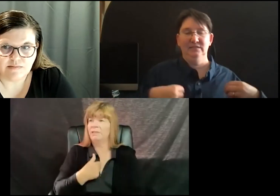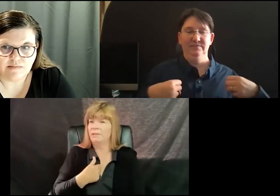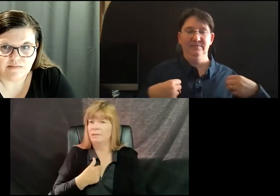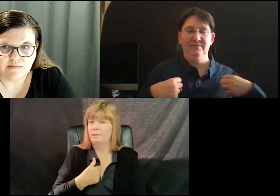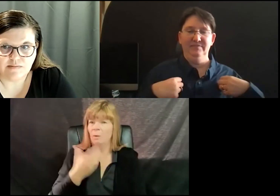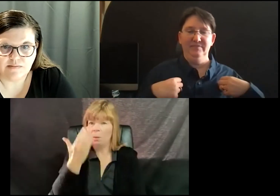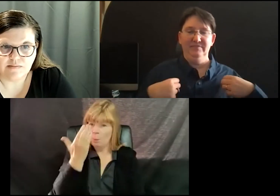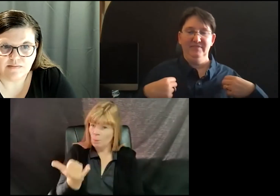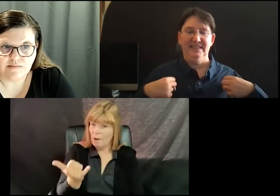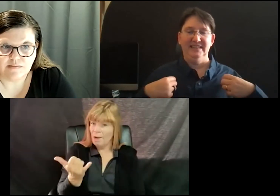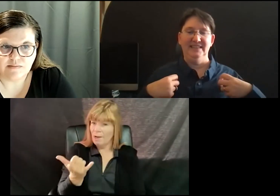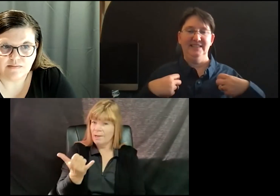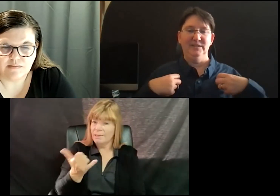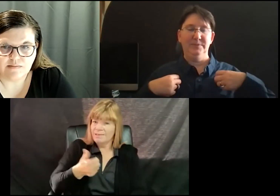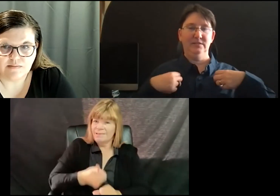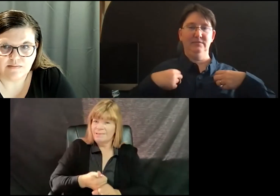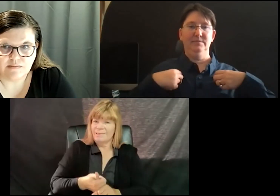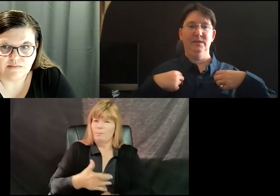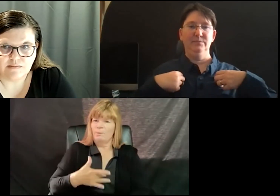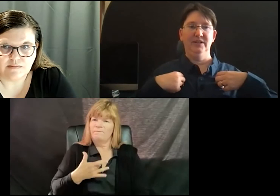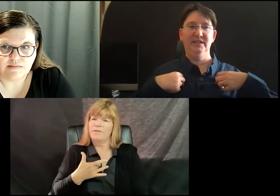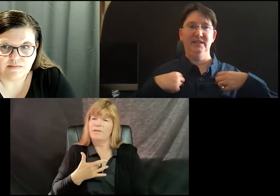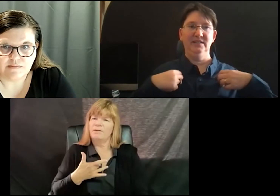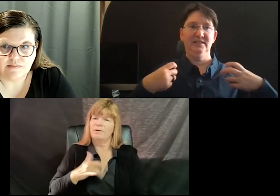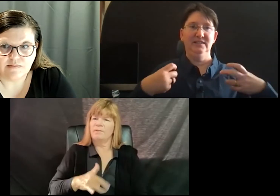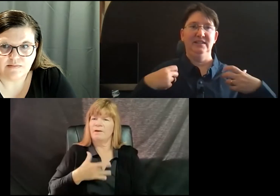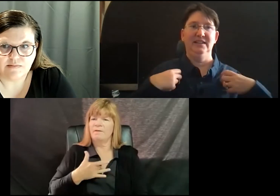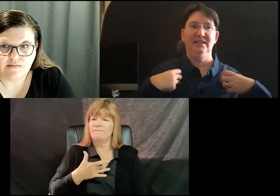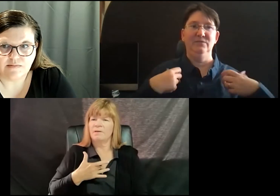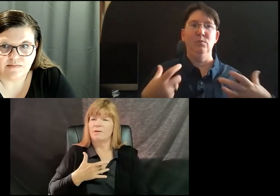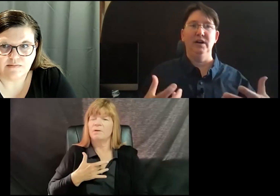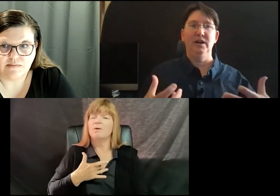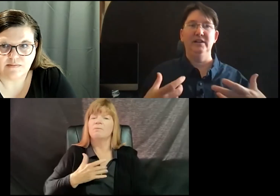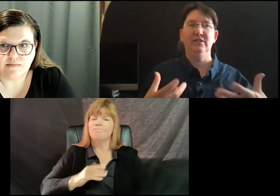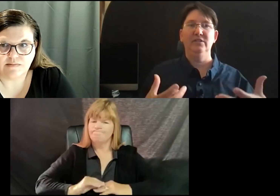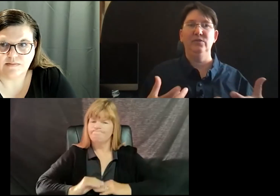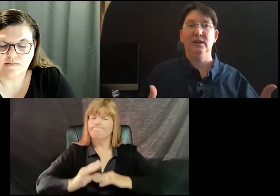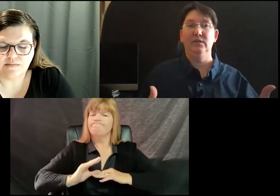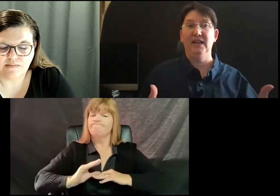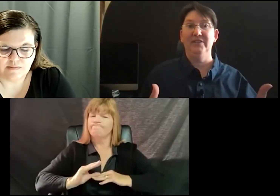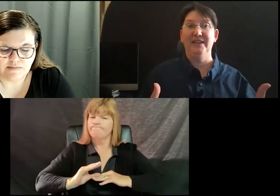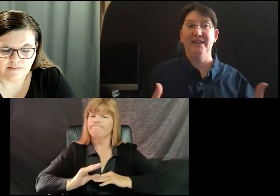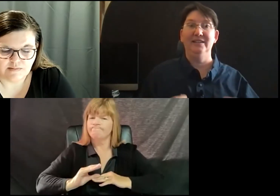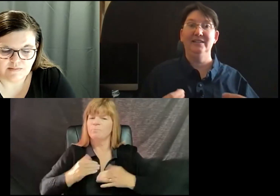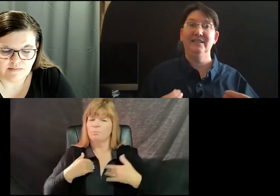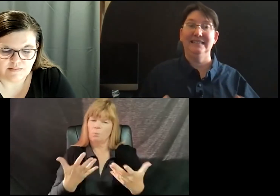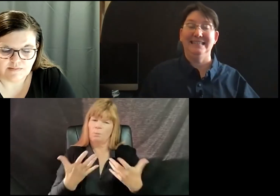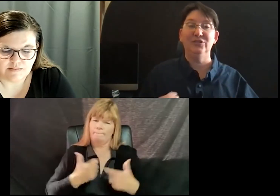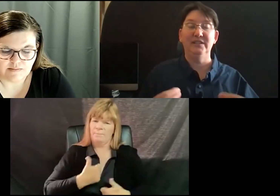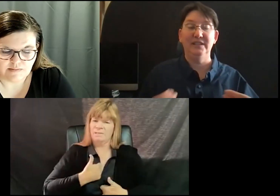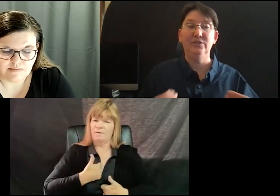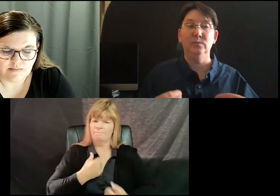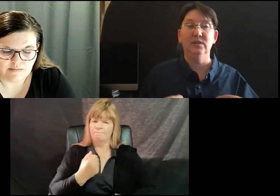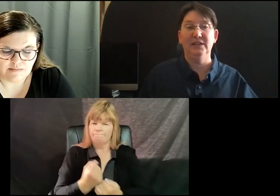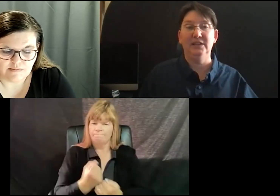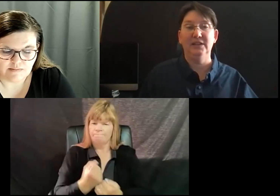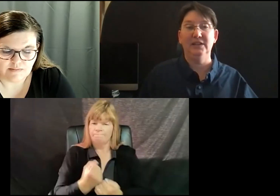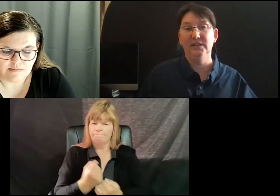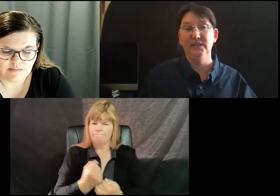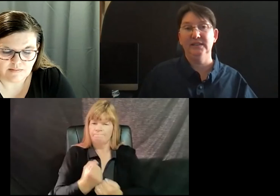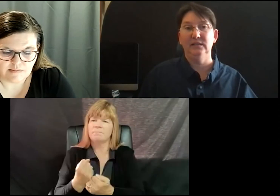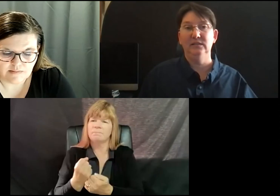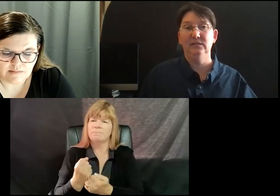that little bit of uprightness in wanting to self-advocate. Is teacher will